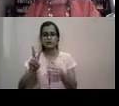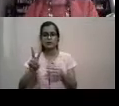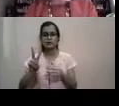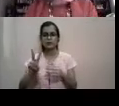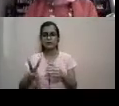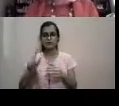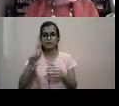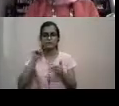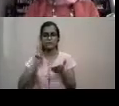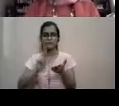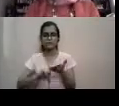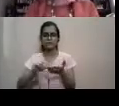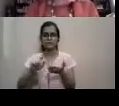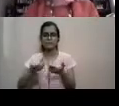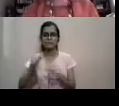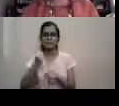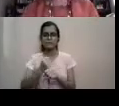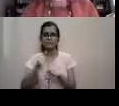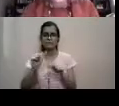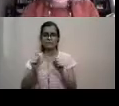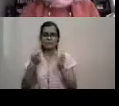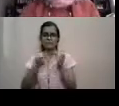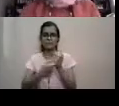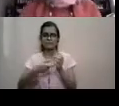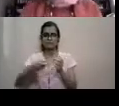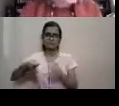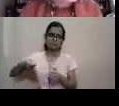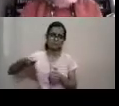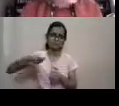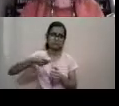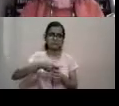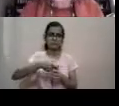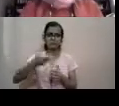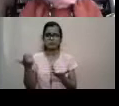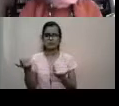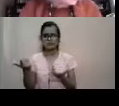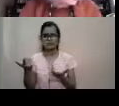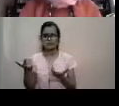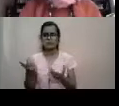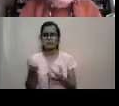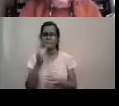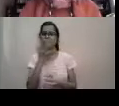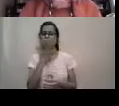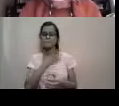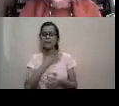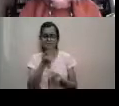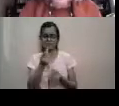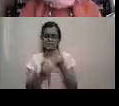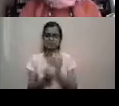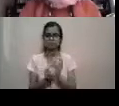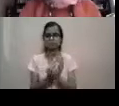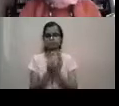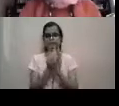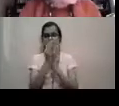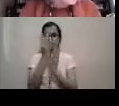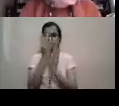I pour it into the plant. Predictably, the plant begins to wither instead of perk